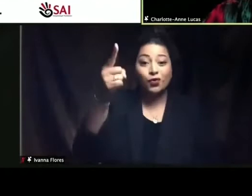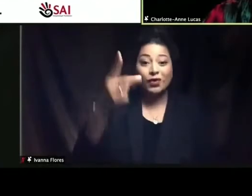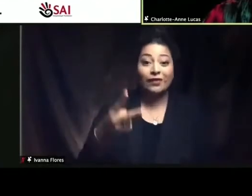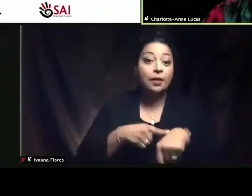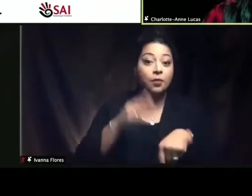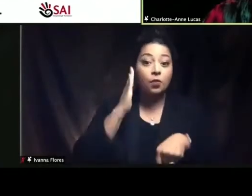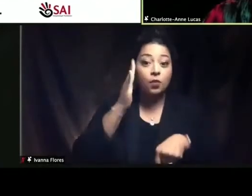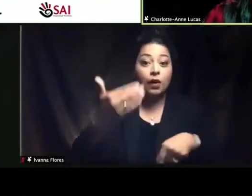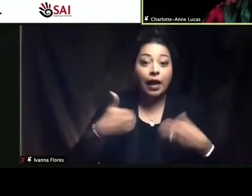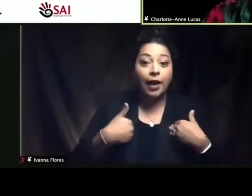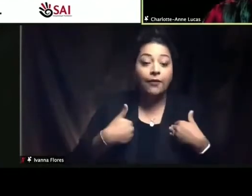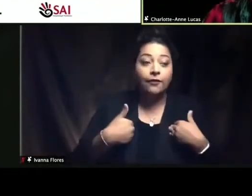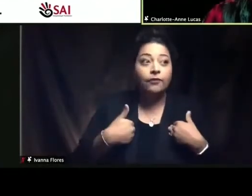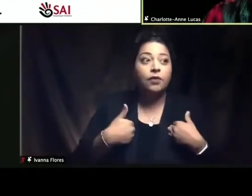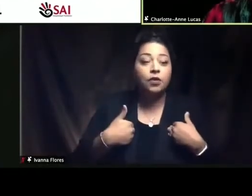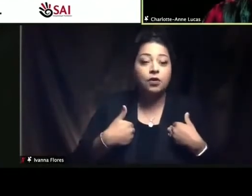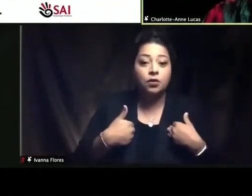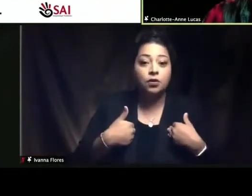will have,